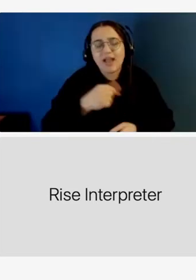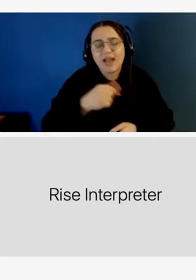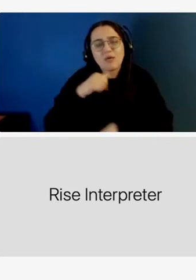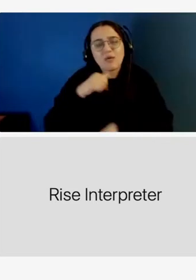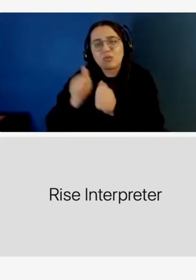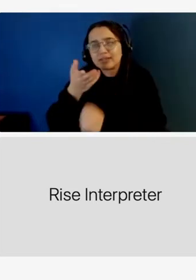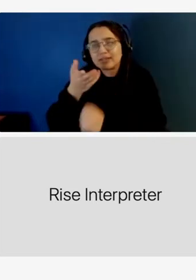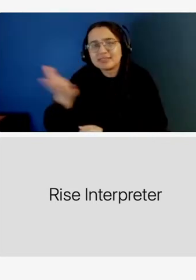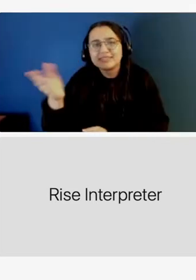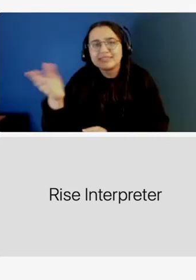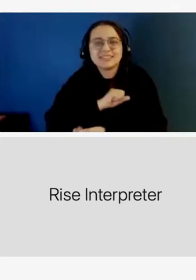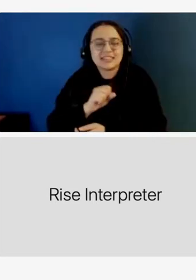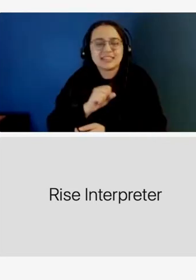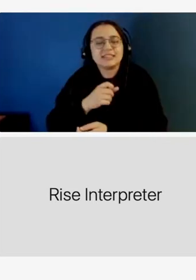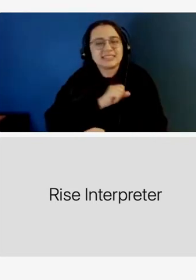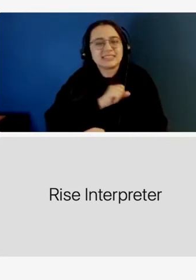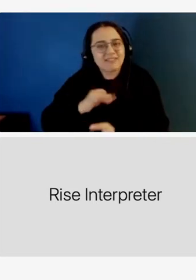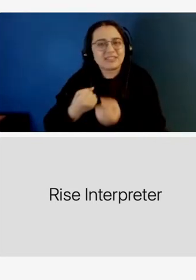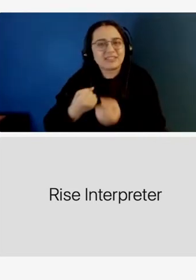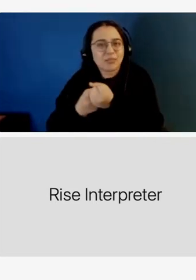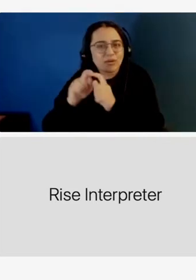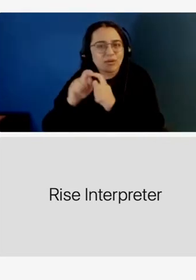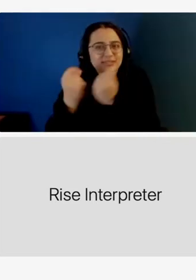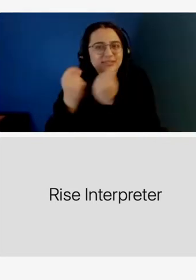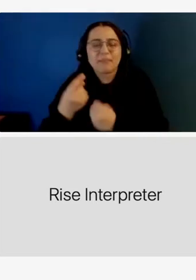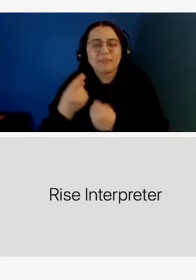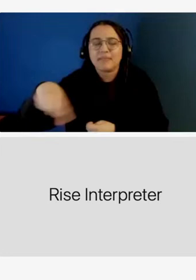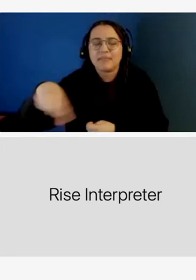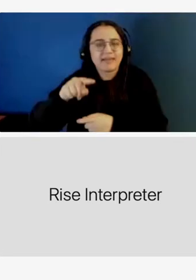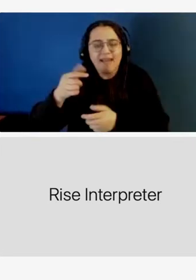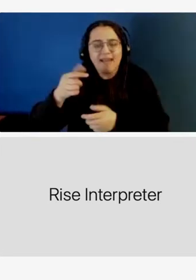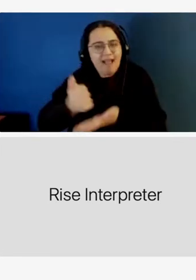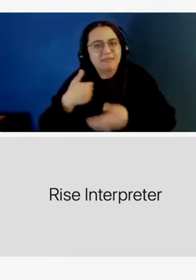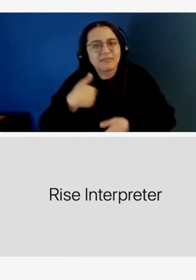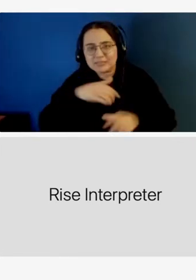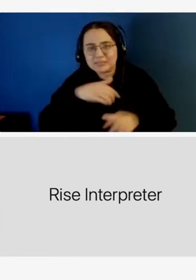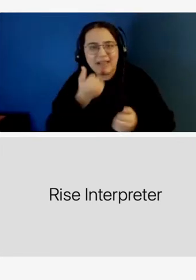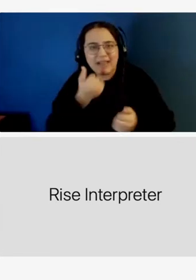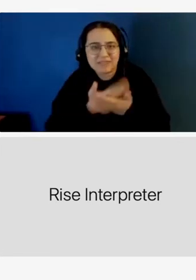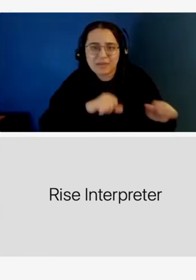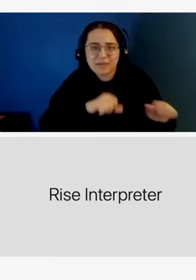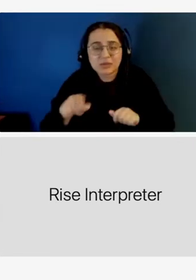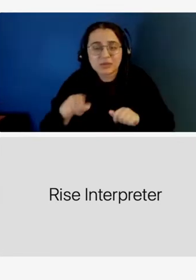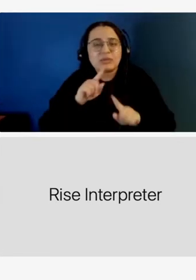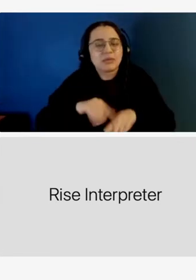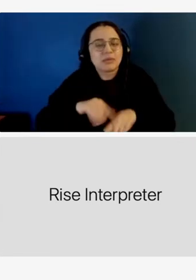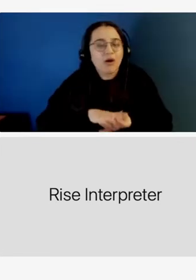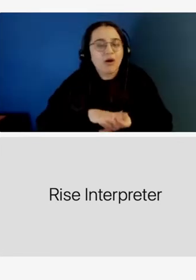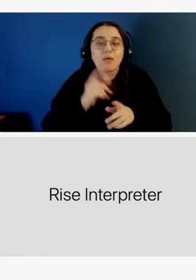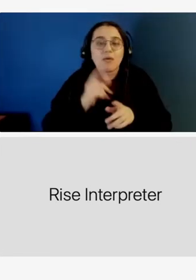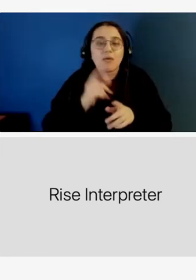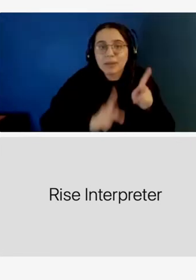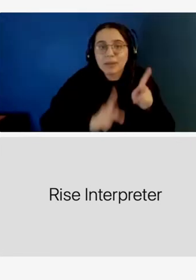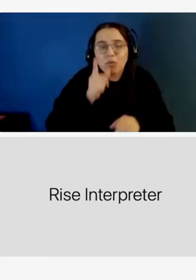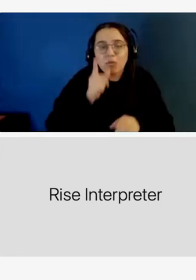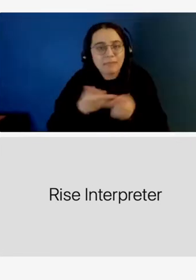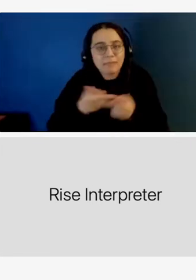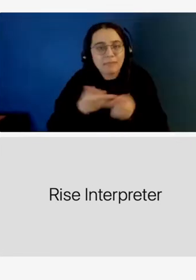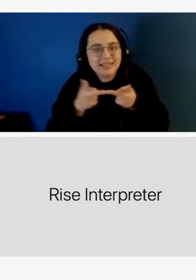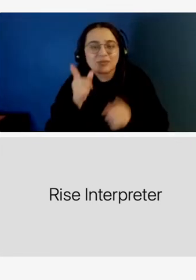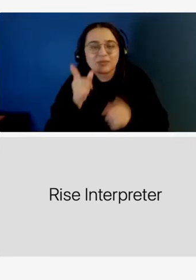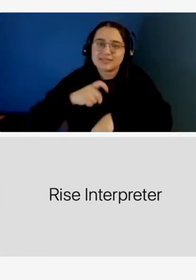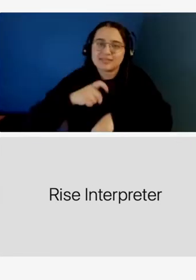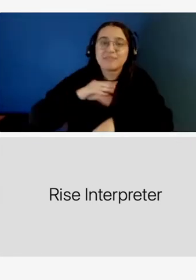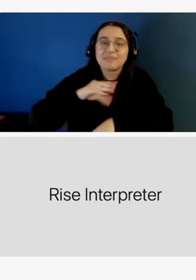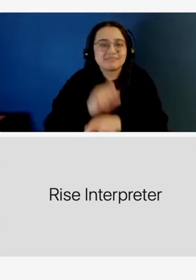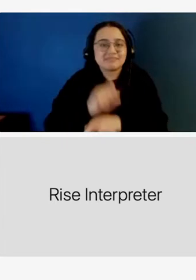There's something about having the right people in the right place at the right time, and we have that at our school site for sure. For